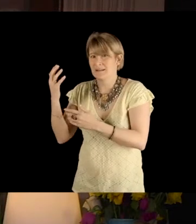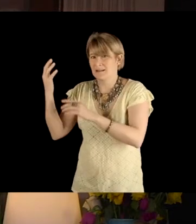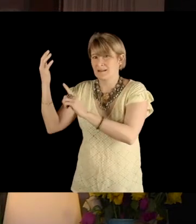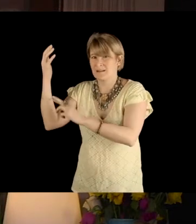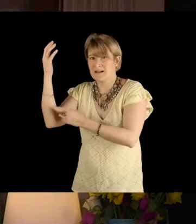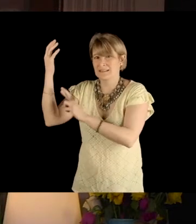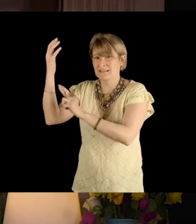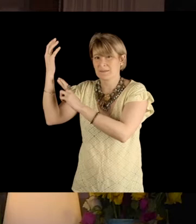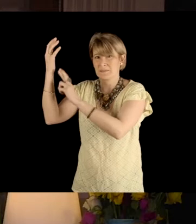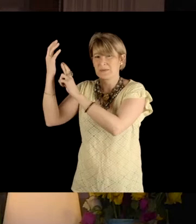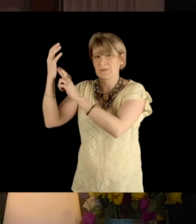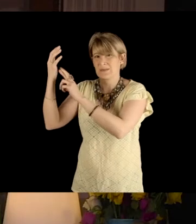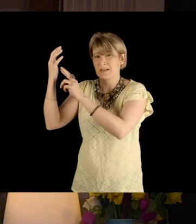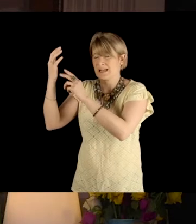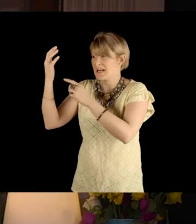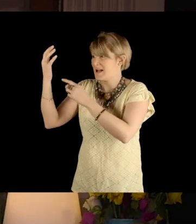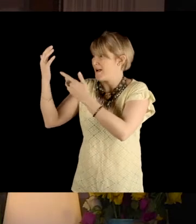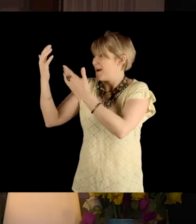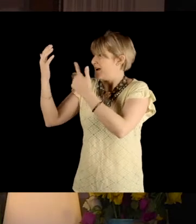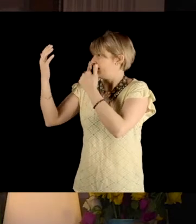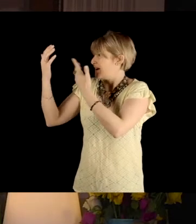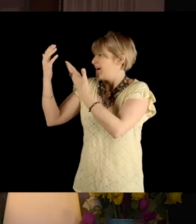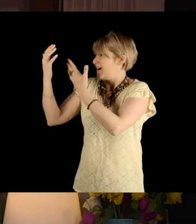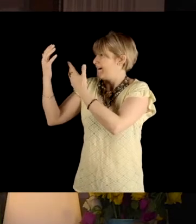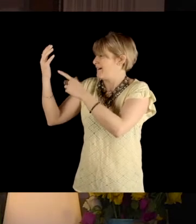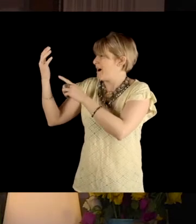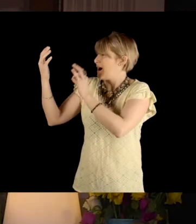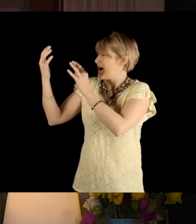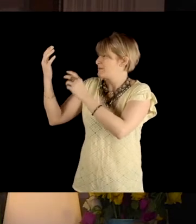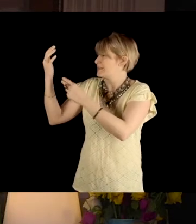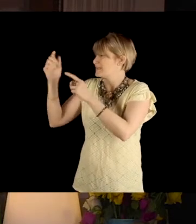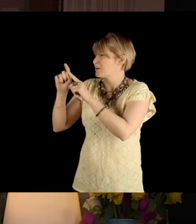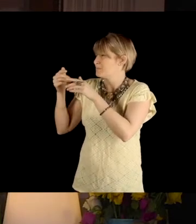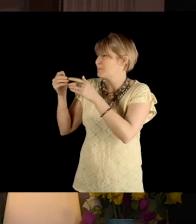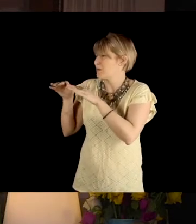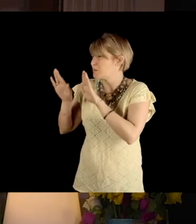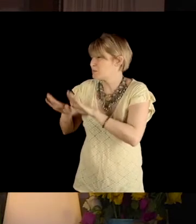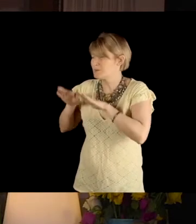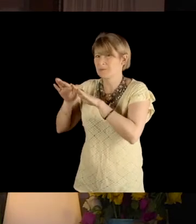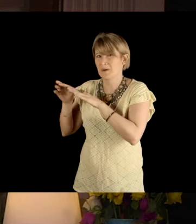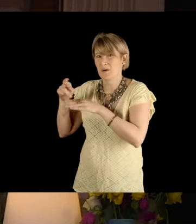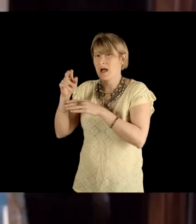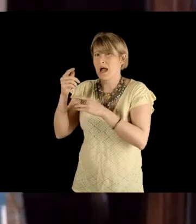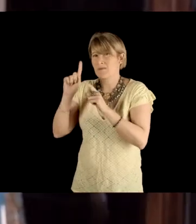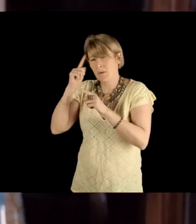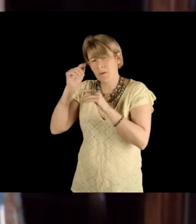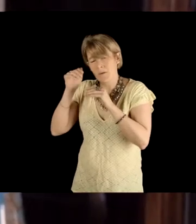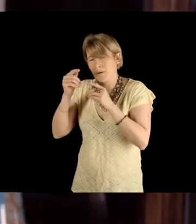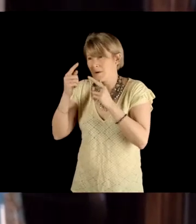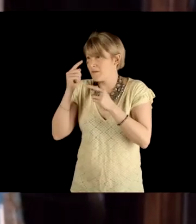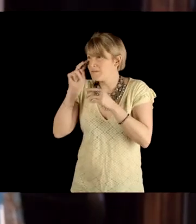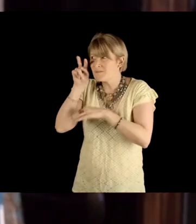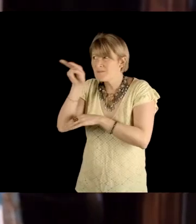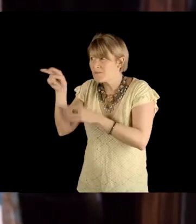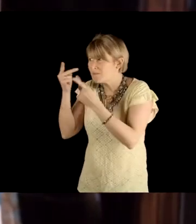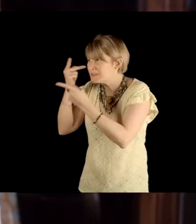or bring out the inner abilities from us, so that we see things as they are. We like to